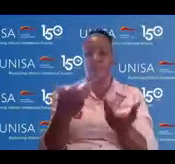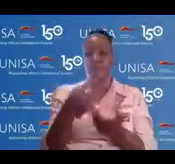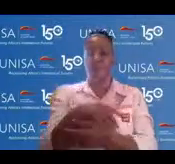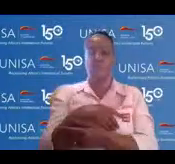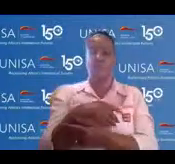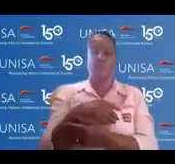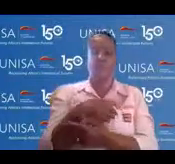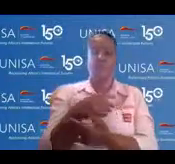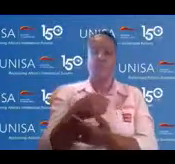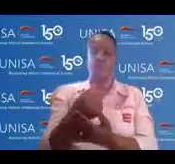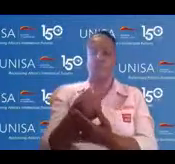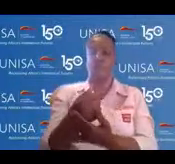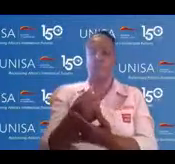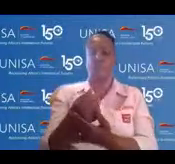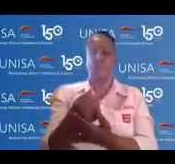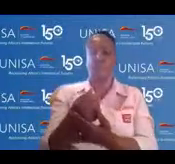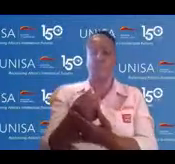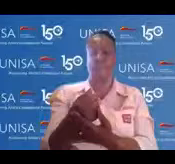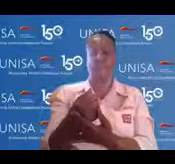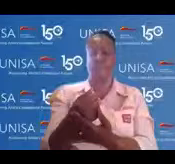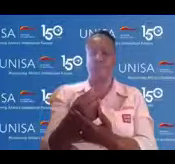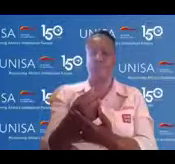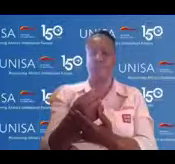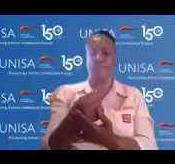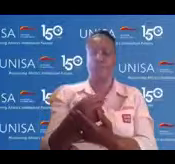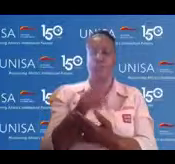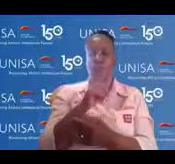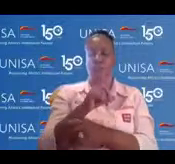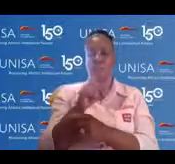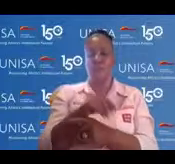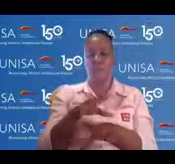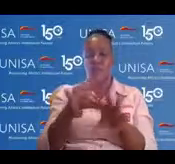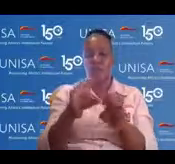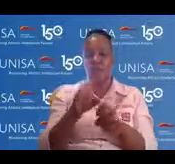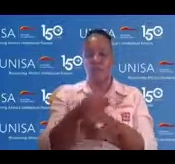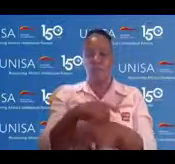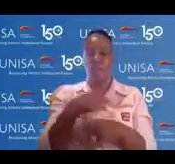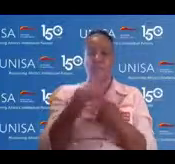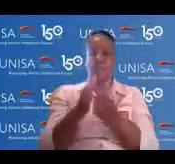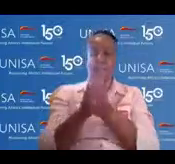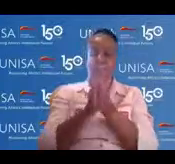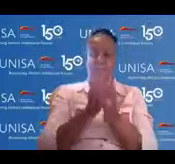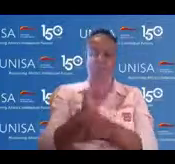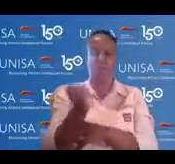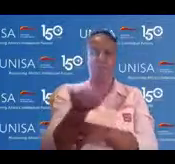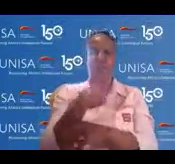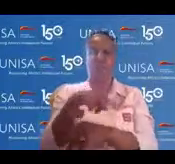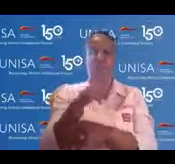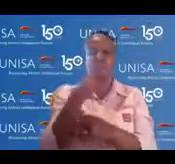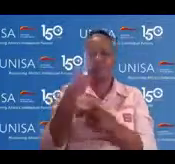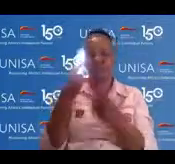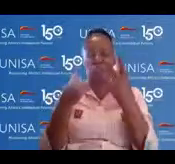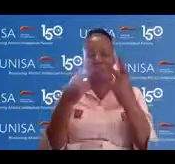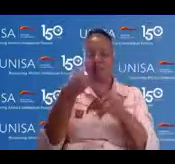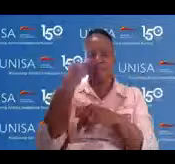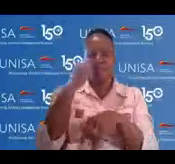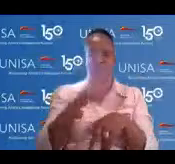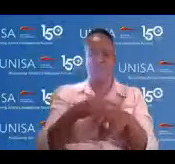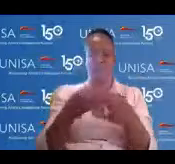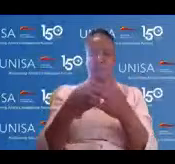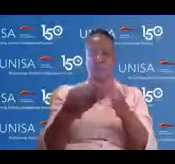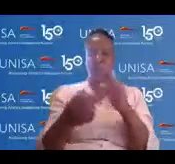a gadget to use during your exam. So I'm just appealing to everyone, visit first before you use the regions. Thank